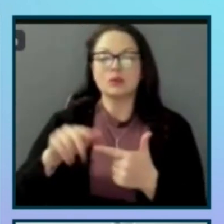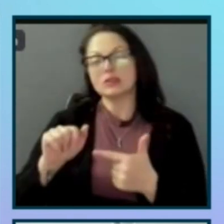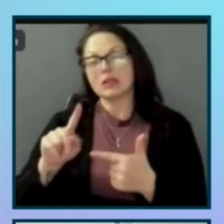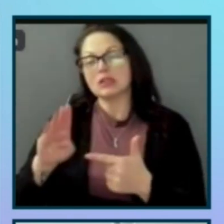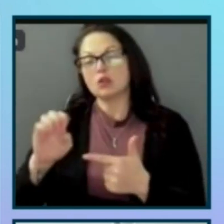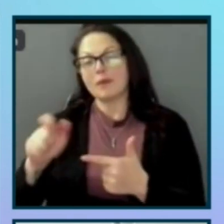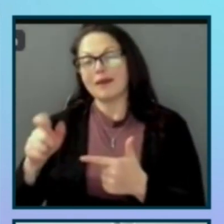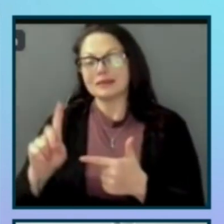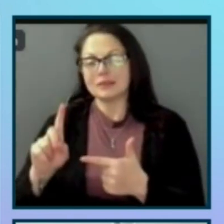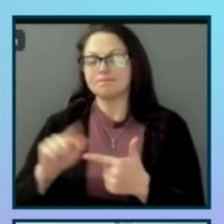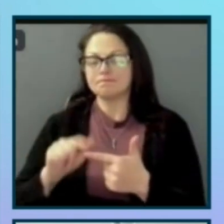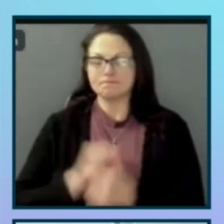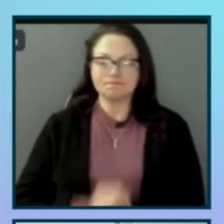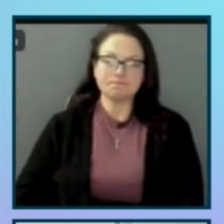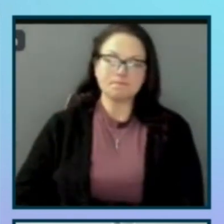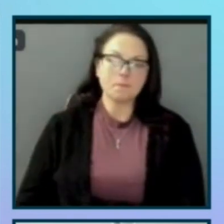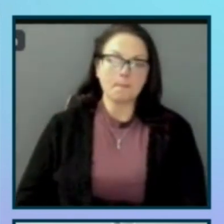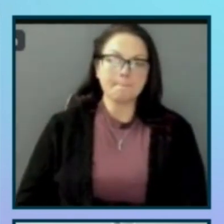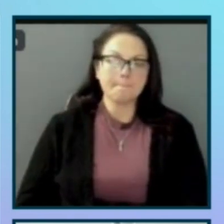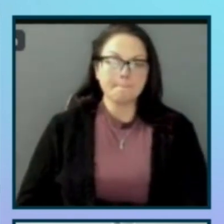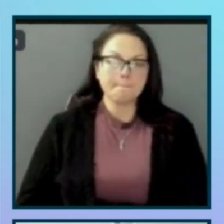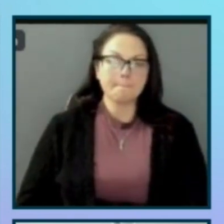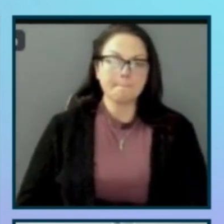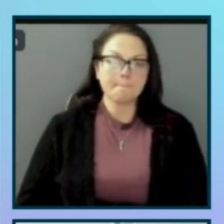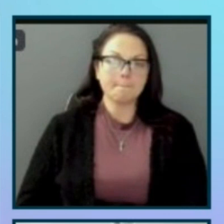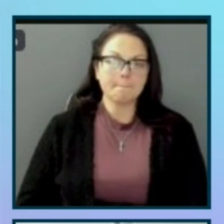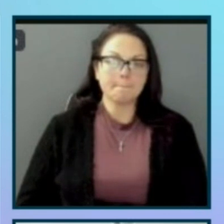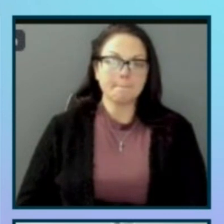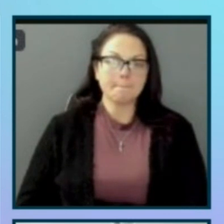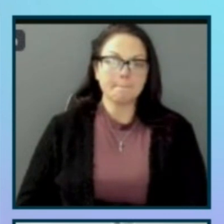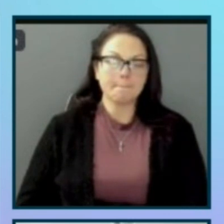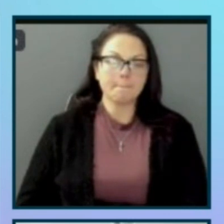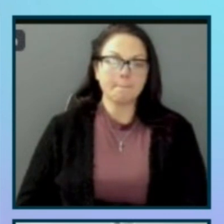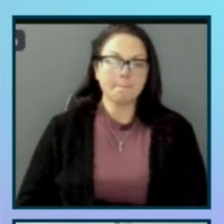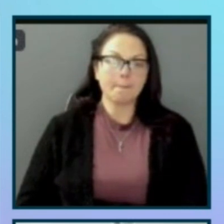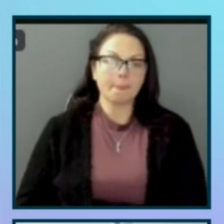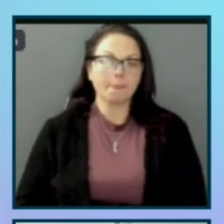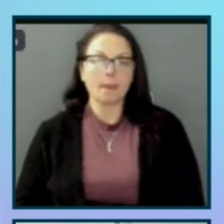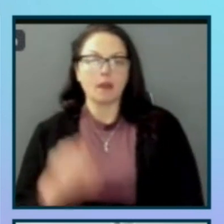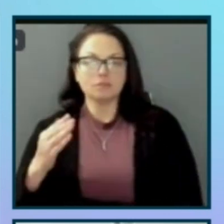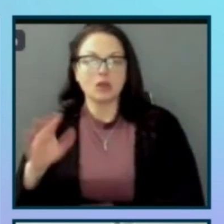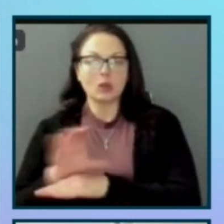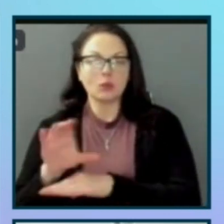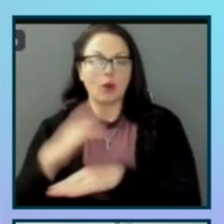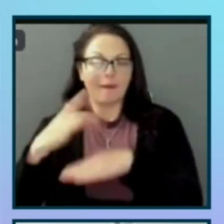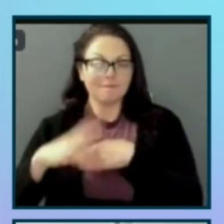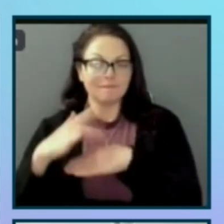the screen reader. Next. Available balance, select to